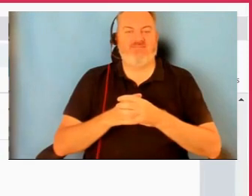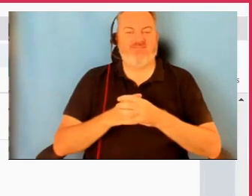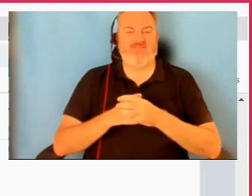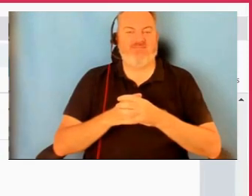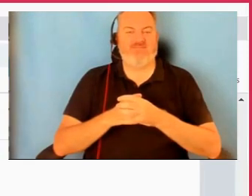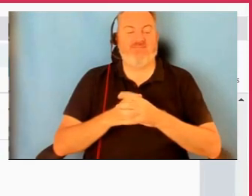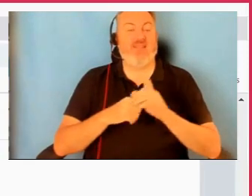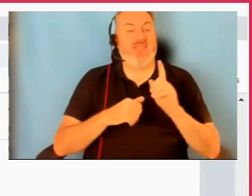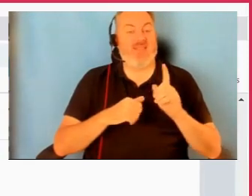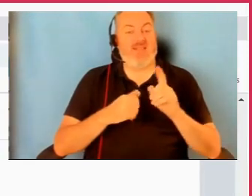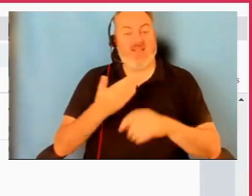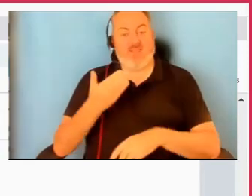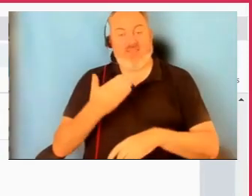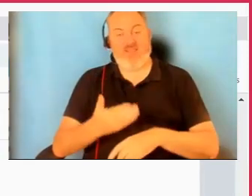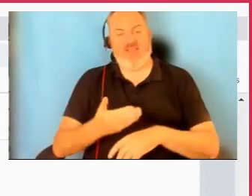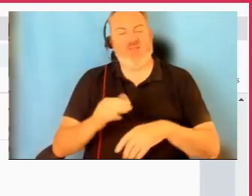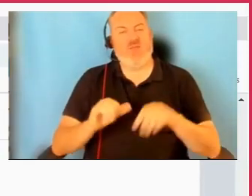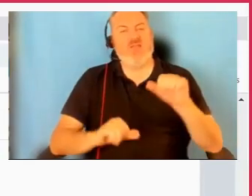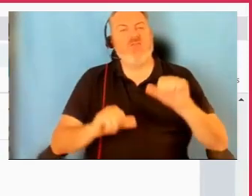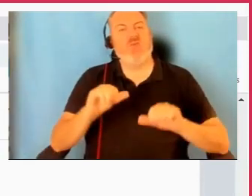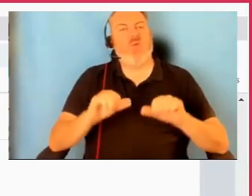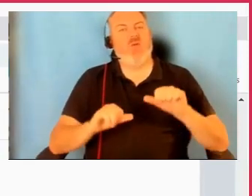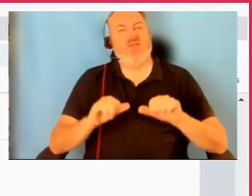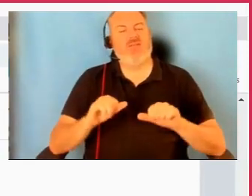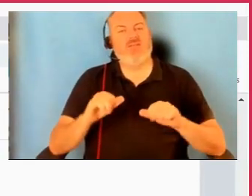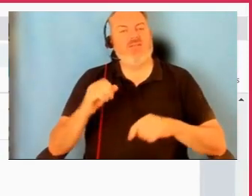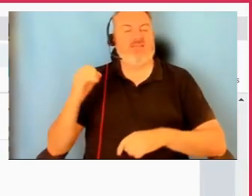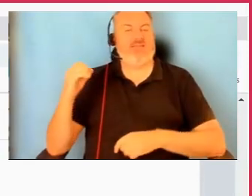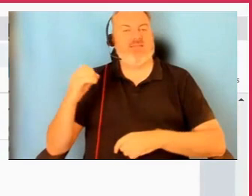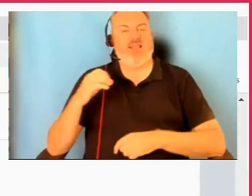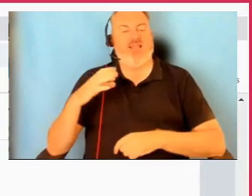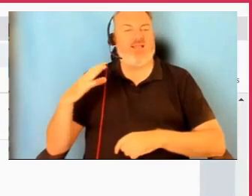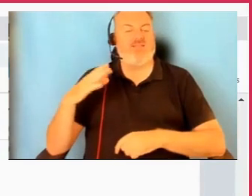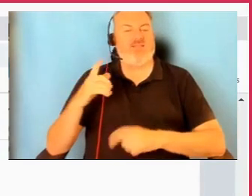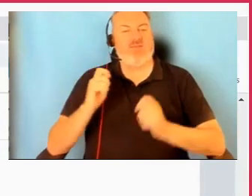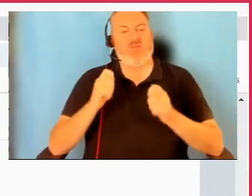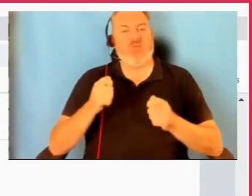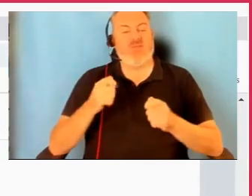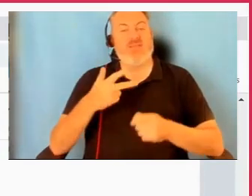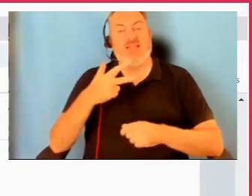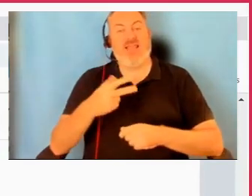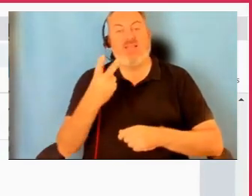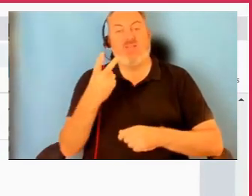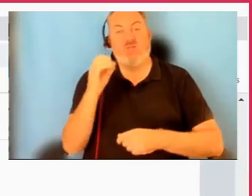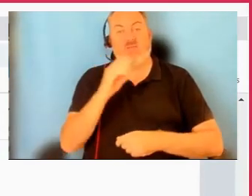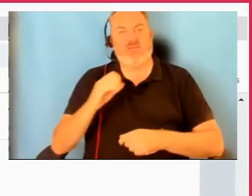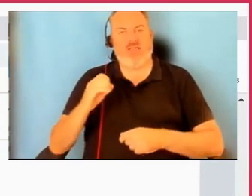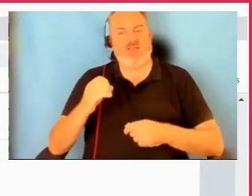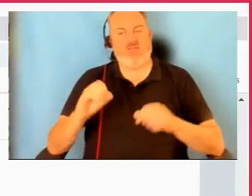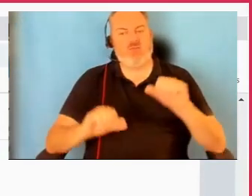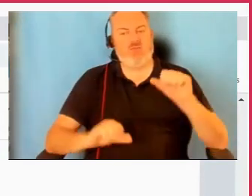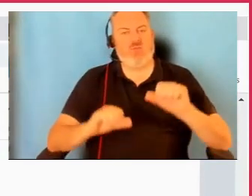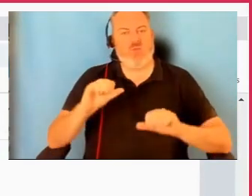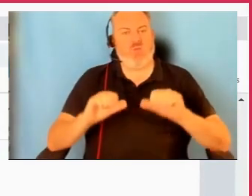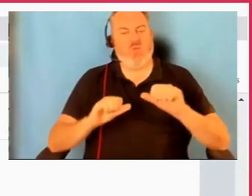And then what we have here is a score summary. So daylight has been awarded a score of 82% by Orca. So this